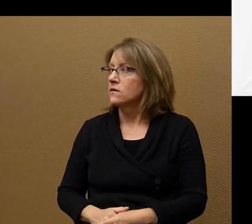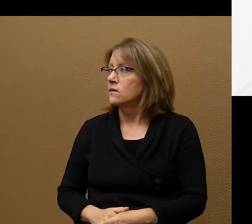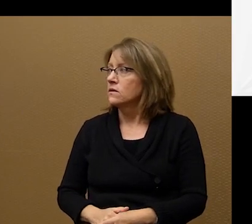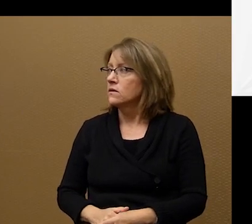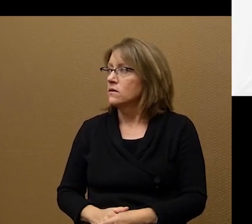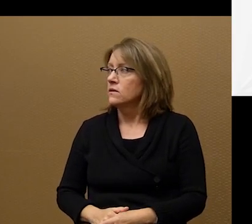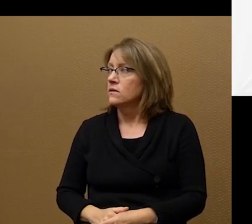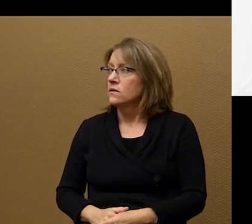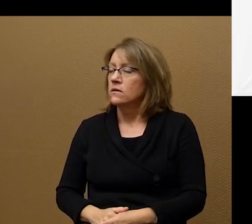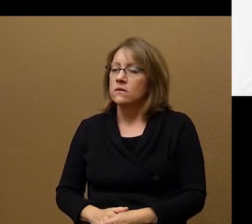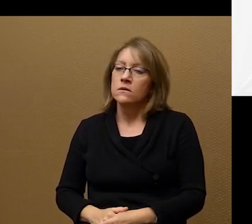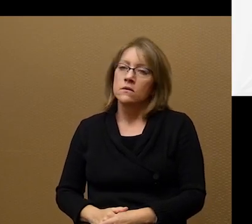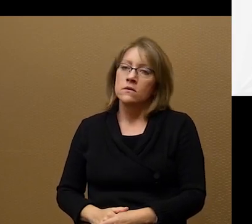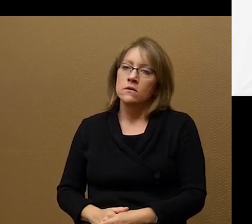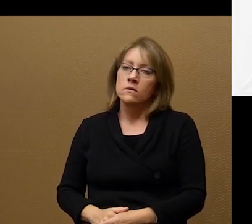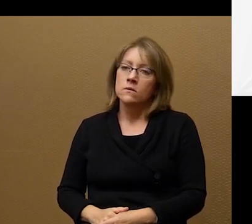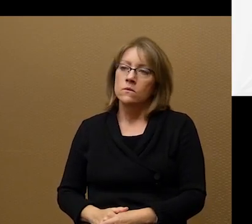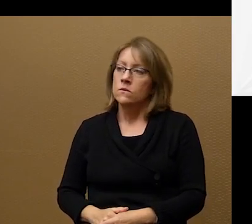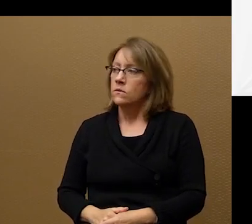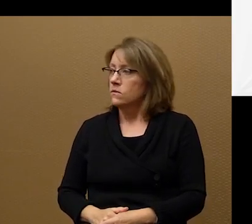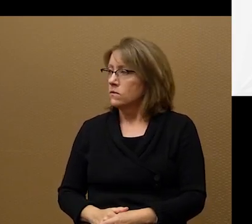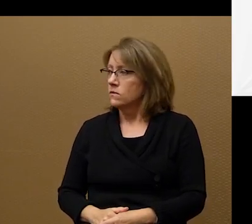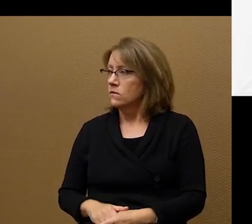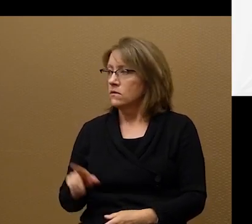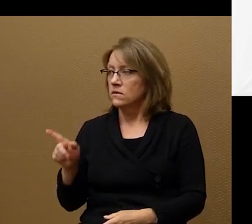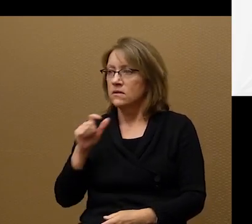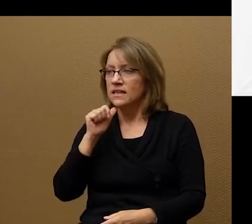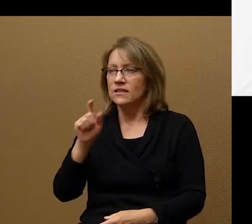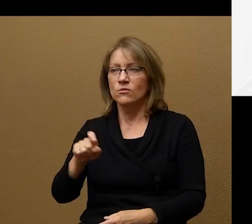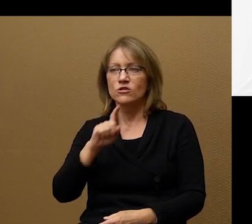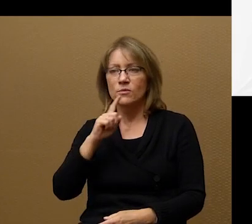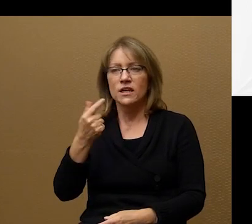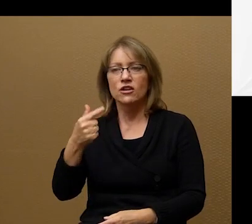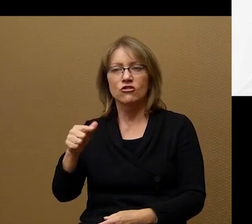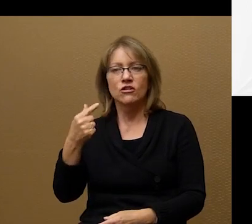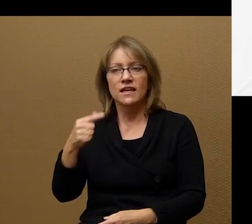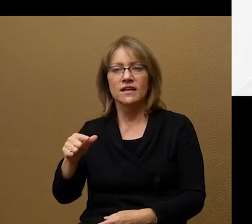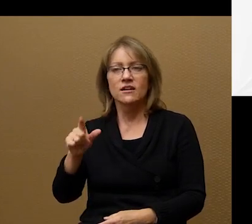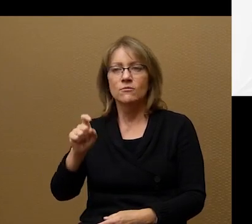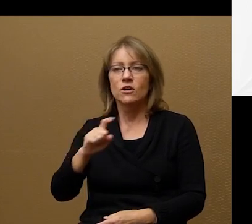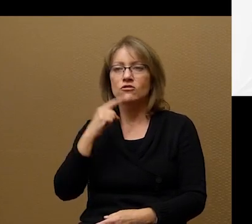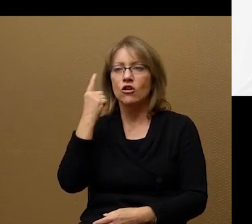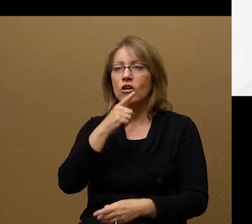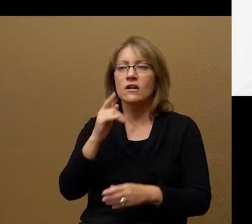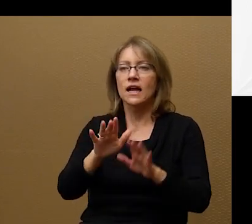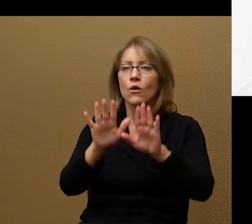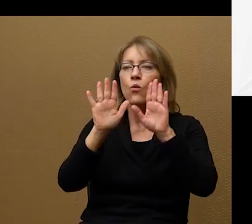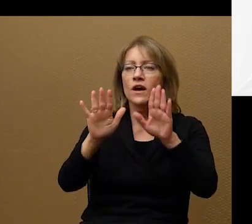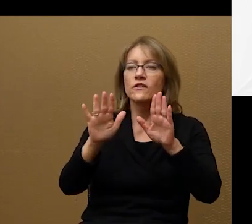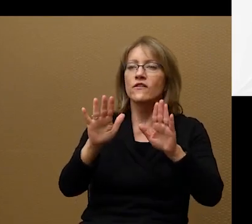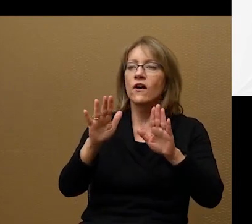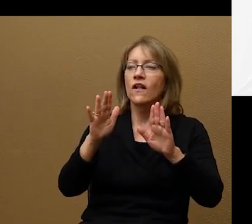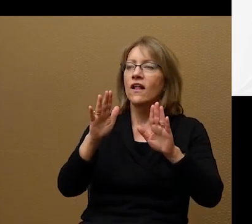All right, that is not supposed to be green. It's supposed to look like a wonderful Thanksgiving meal.